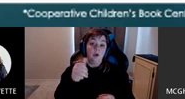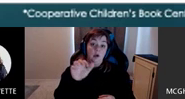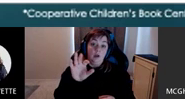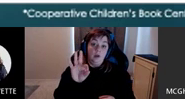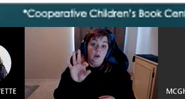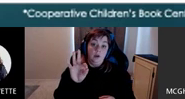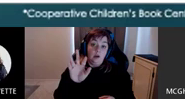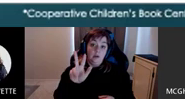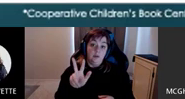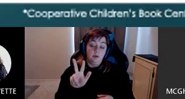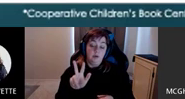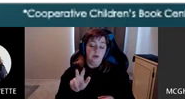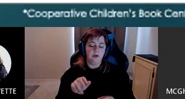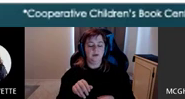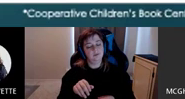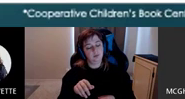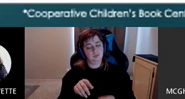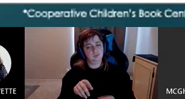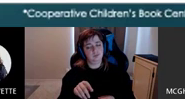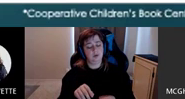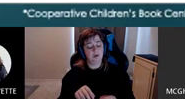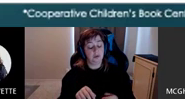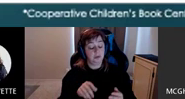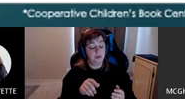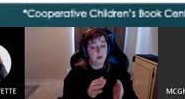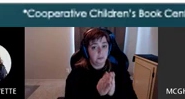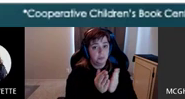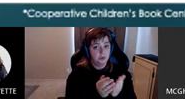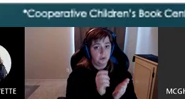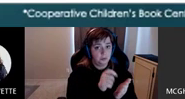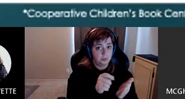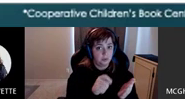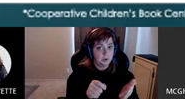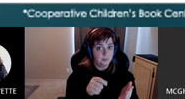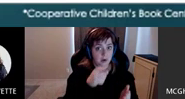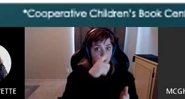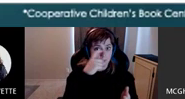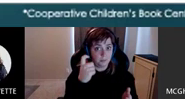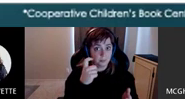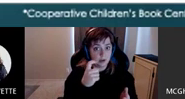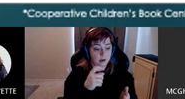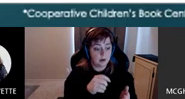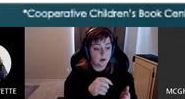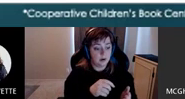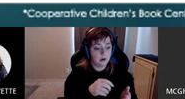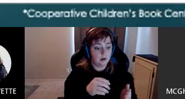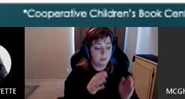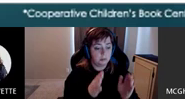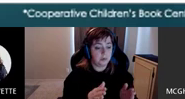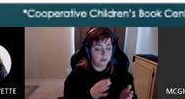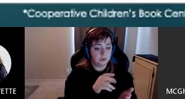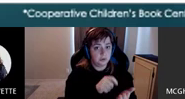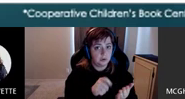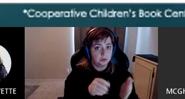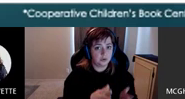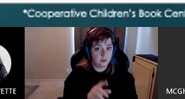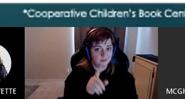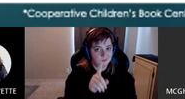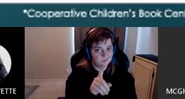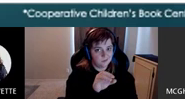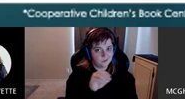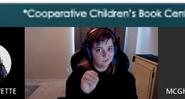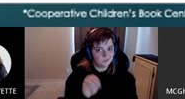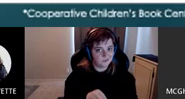1993, only 1% was written by a Black author and or illustrator. In 1985, it was